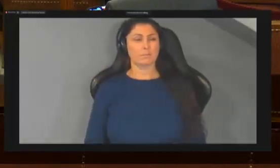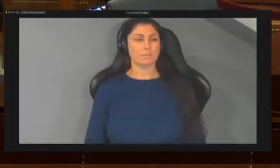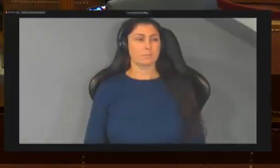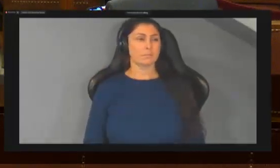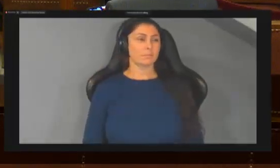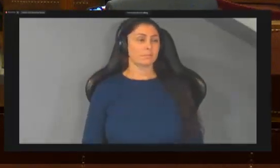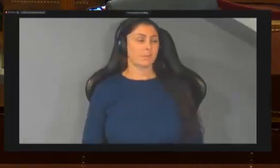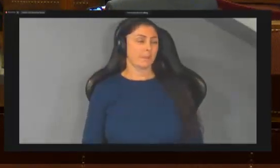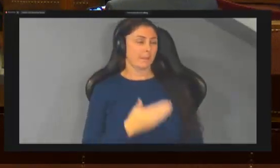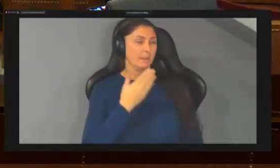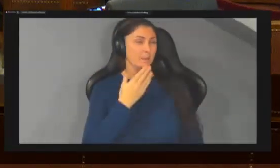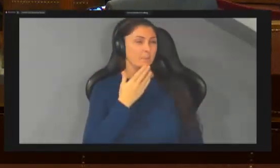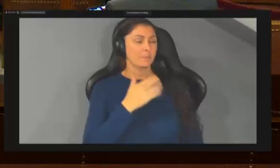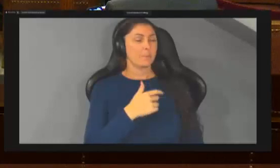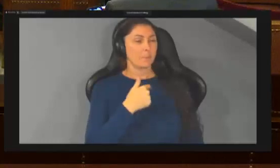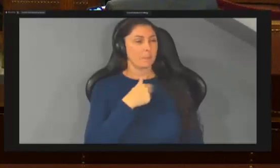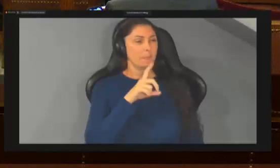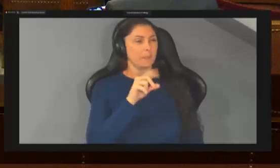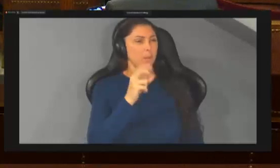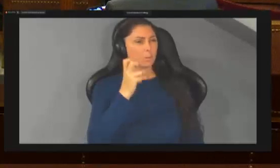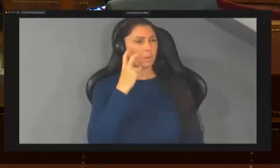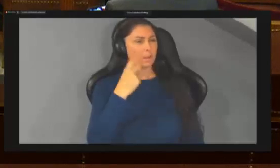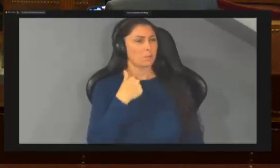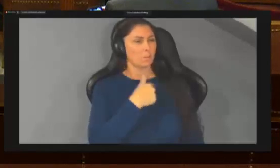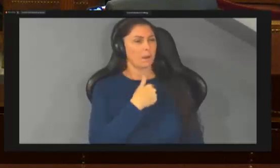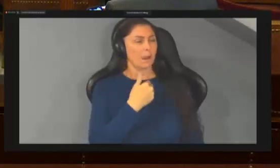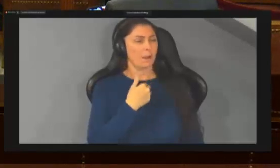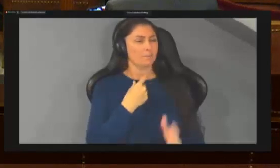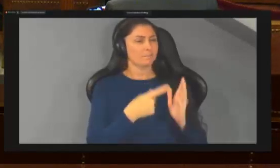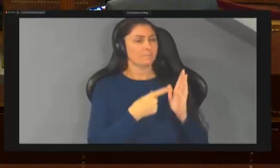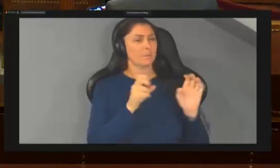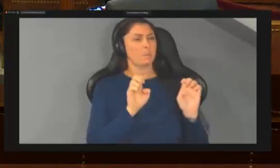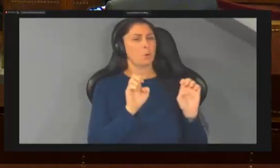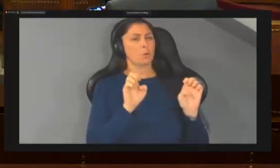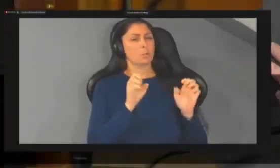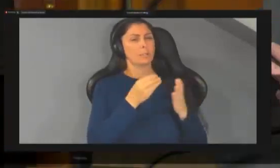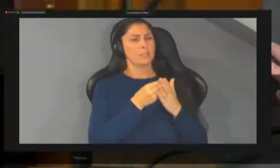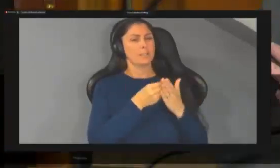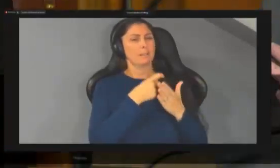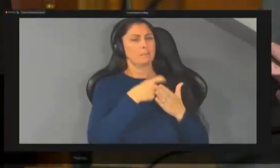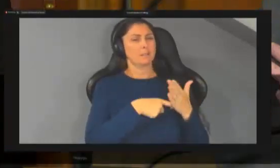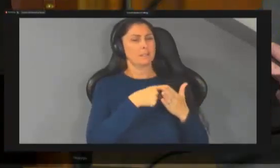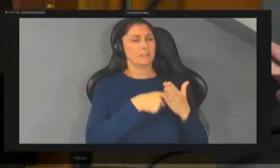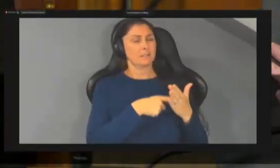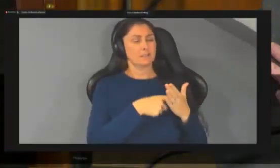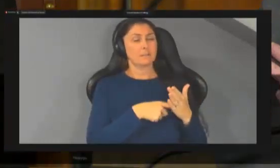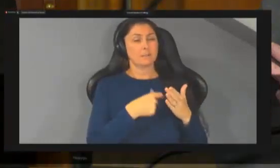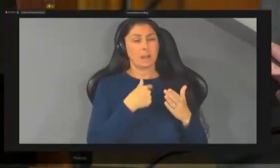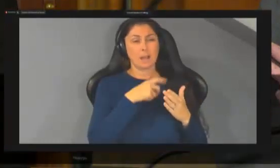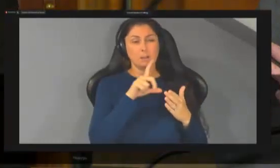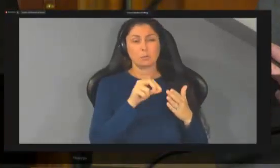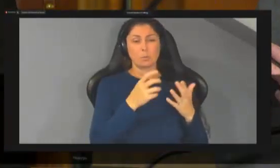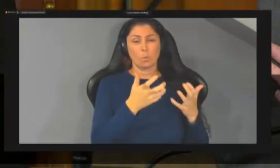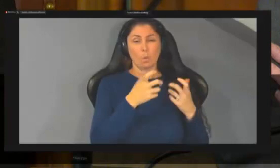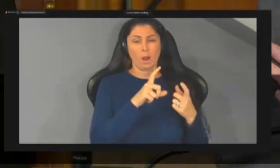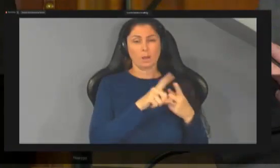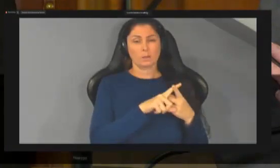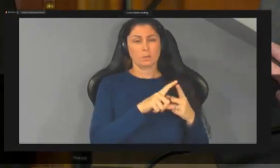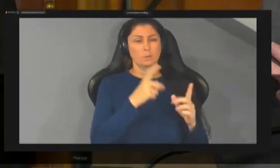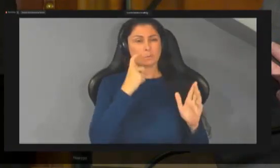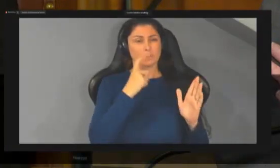Chair. I do realize that we have sometimes emergency expenses. I do want to point out